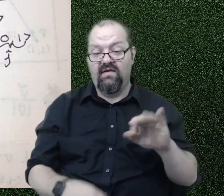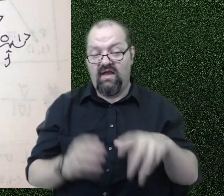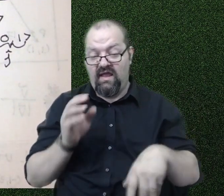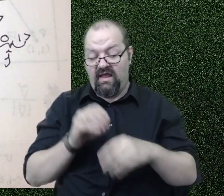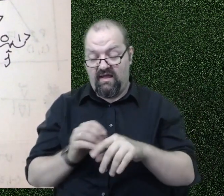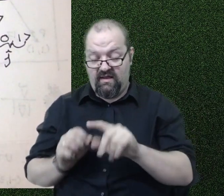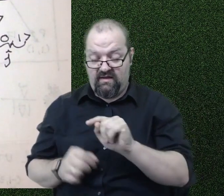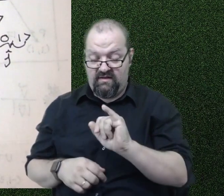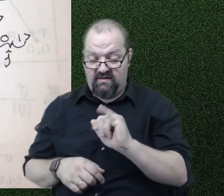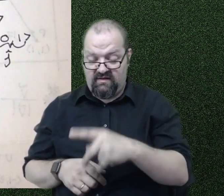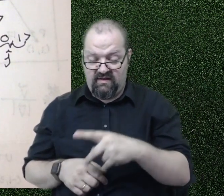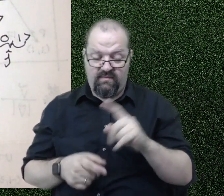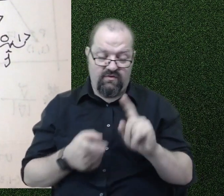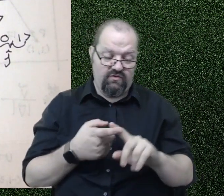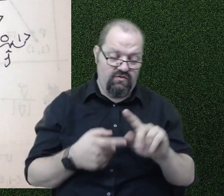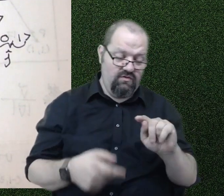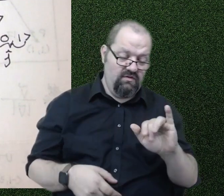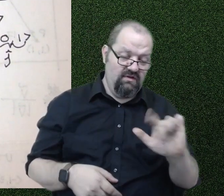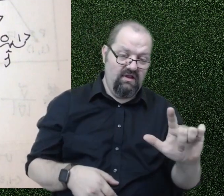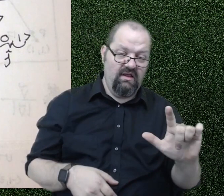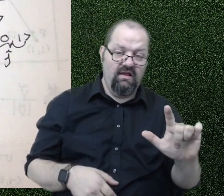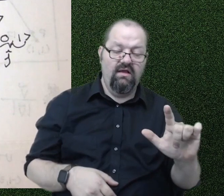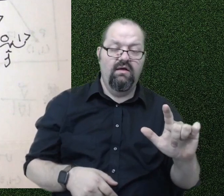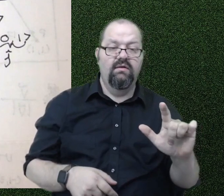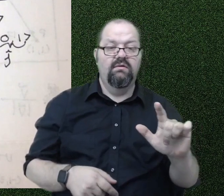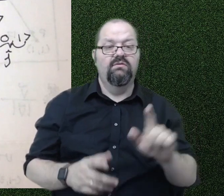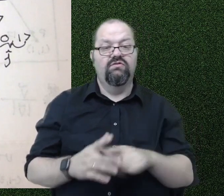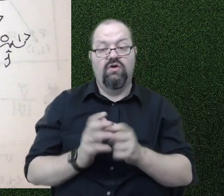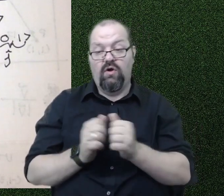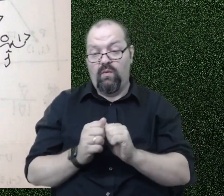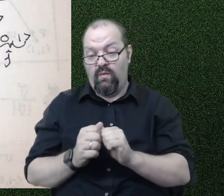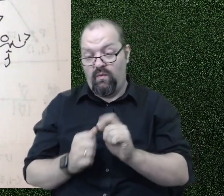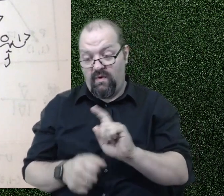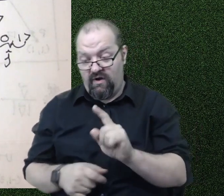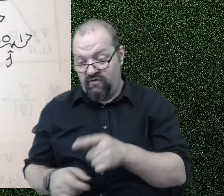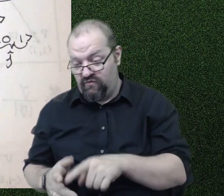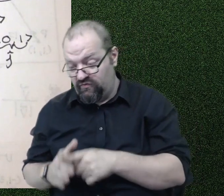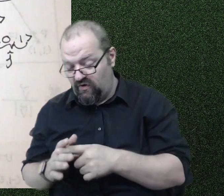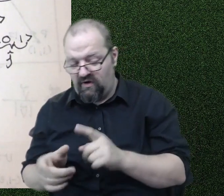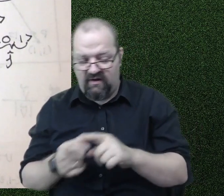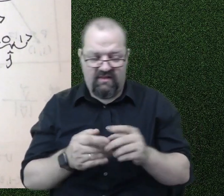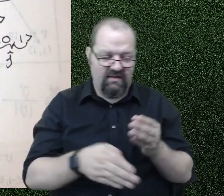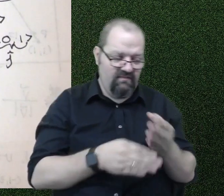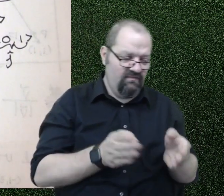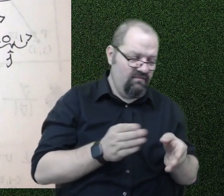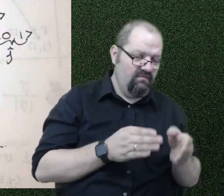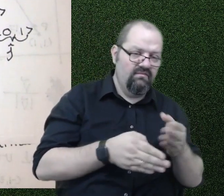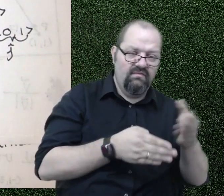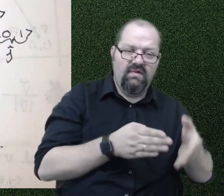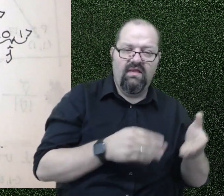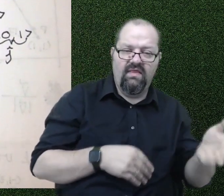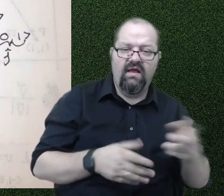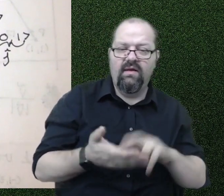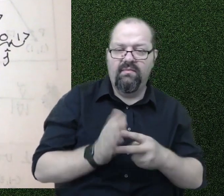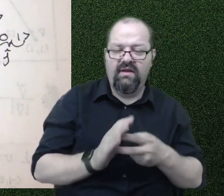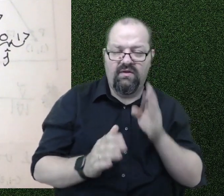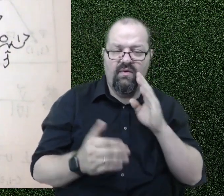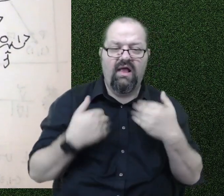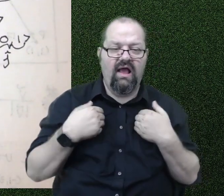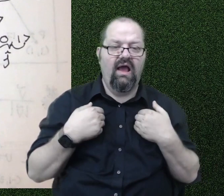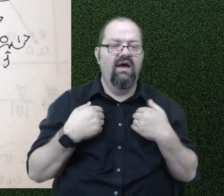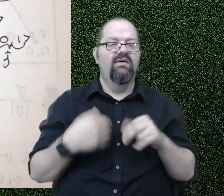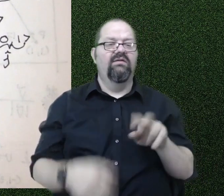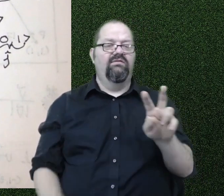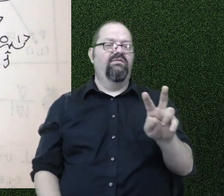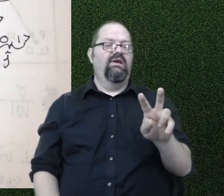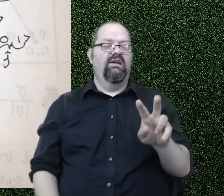I hat plus 4 j hat, start where you started, end up where you ended up, I get the vector v. So whether you're